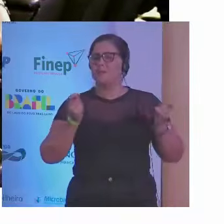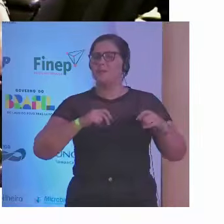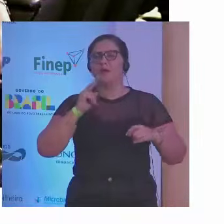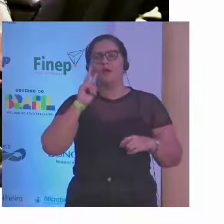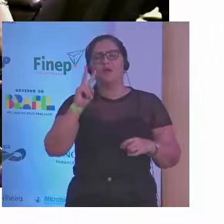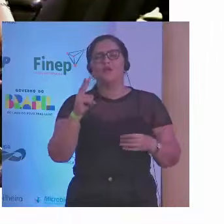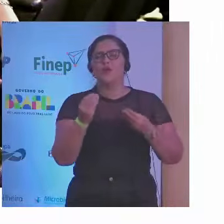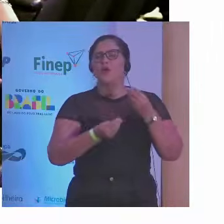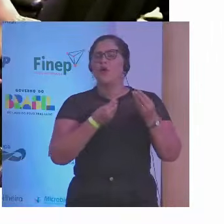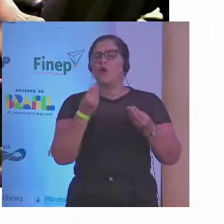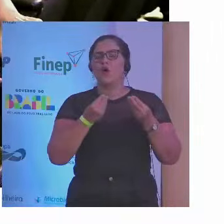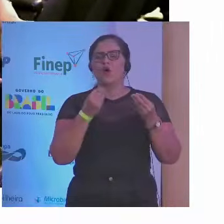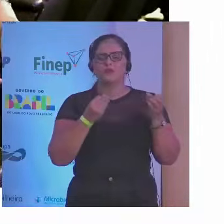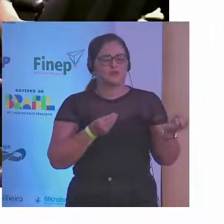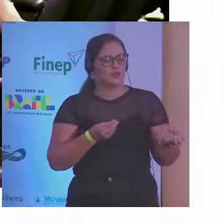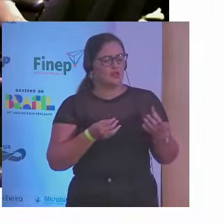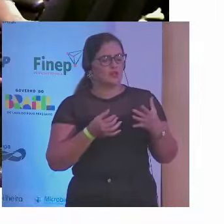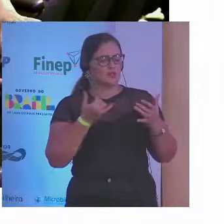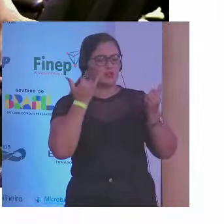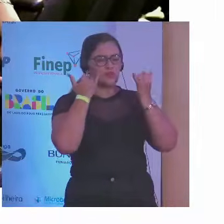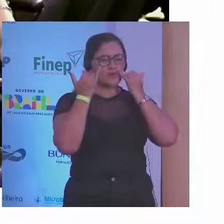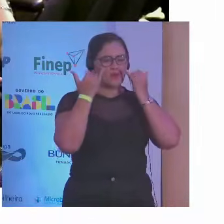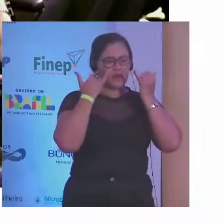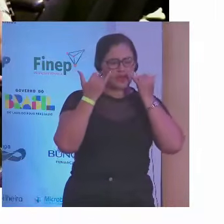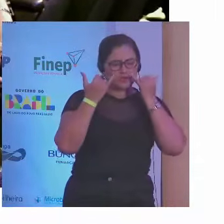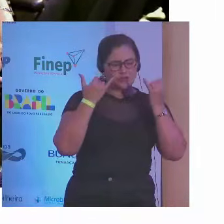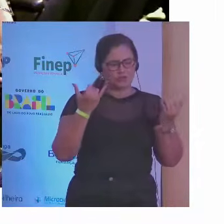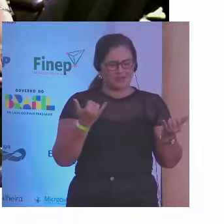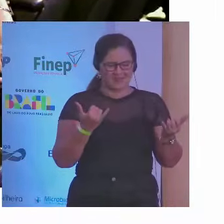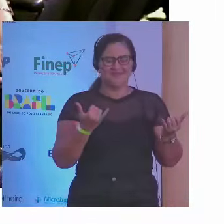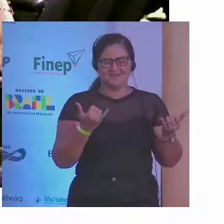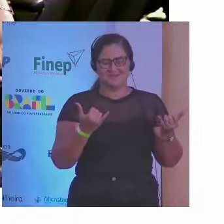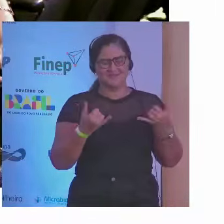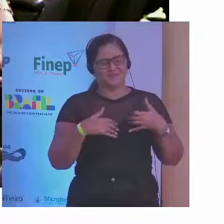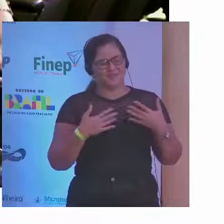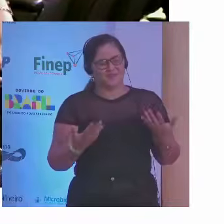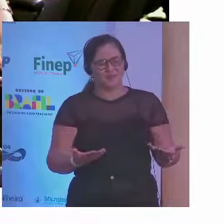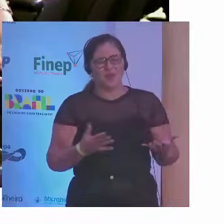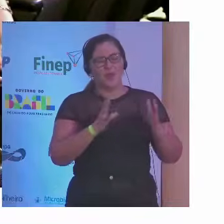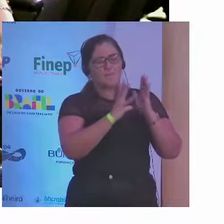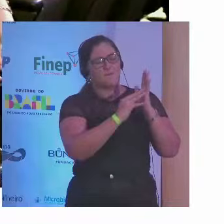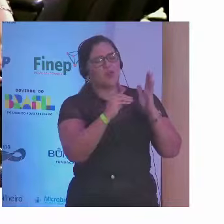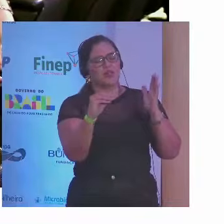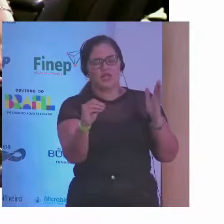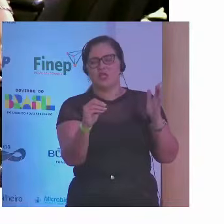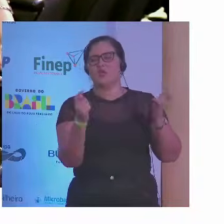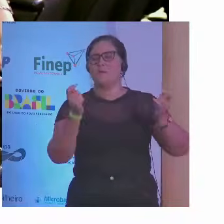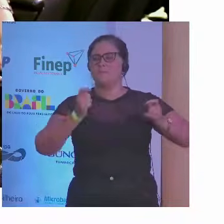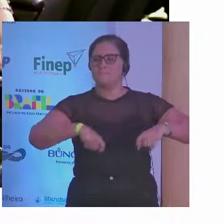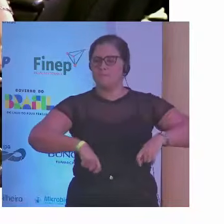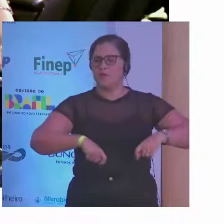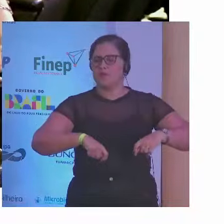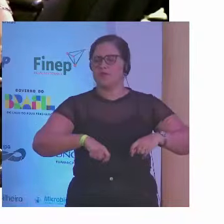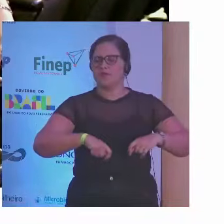the information in a way that the model can be improved?